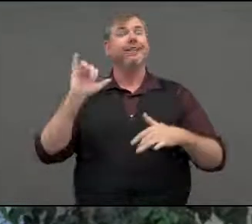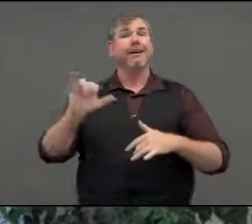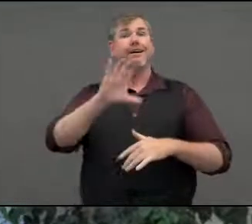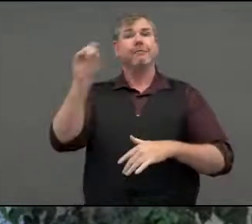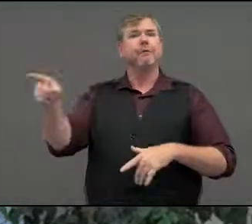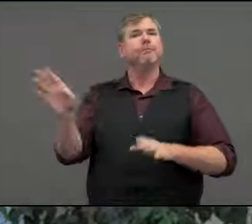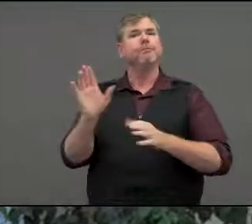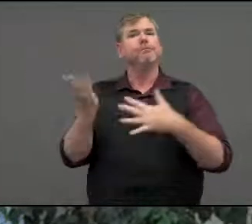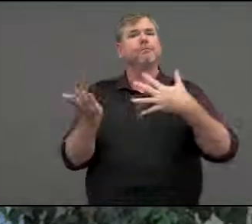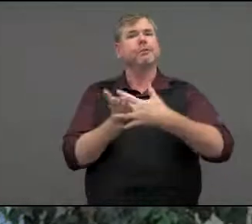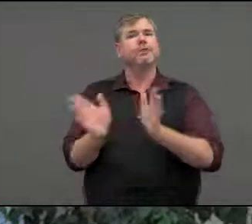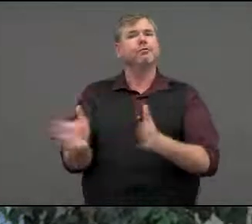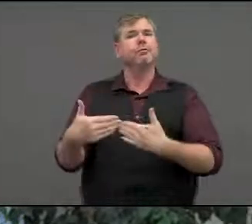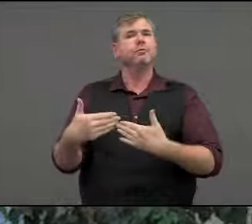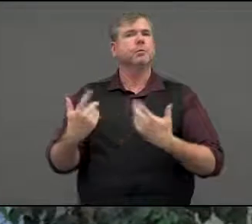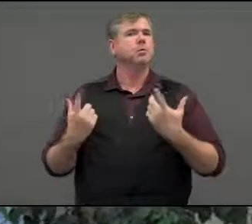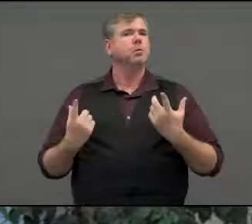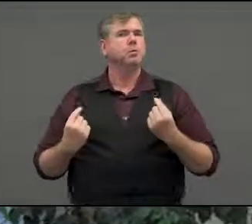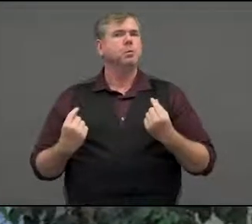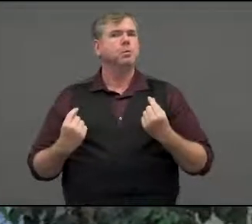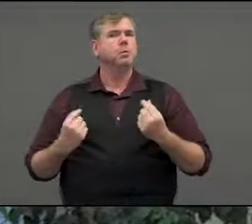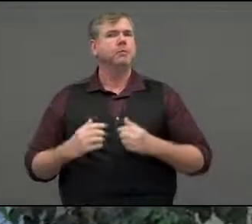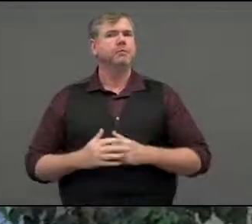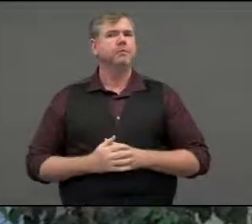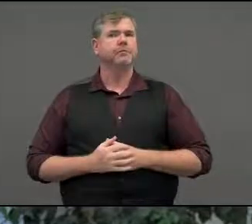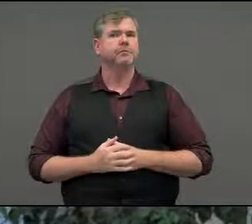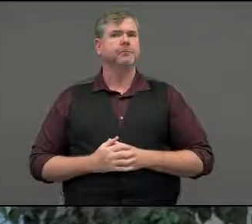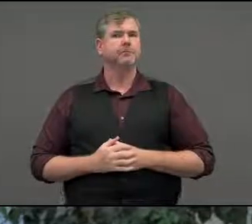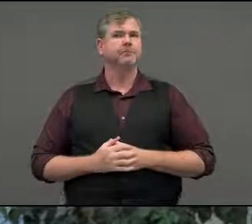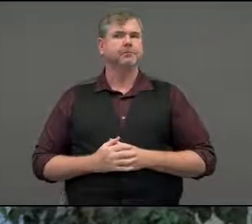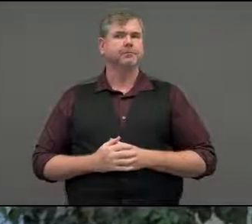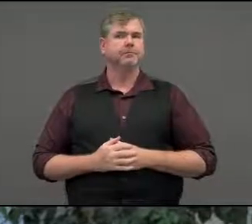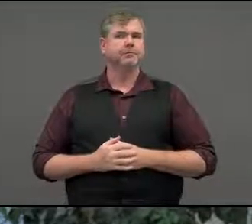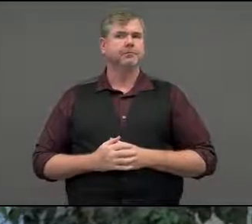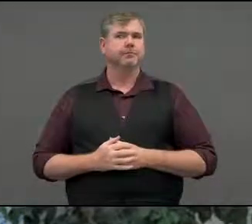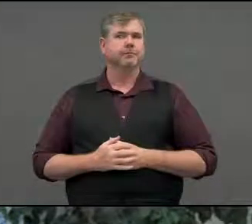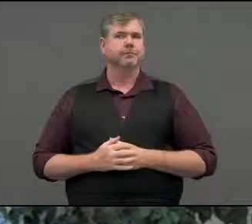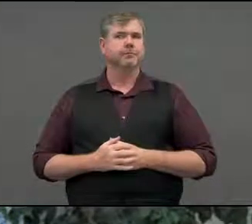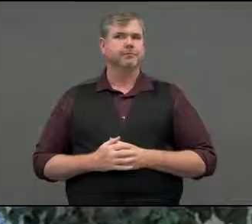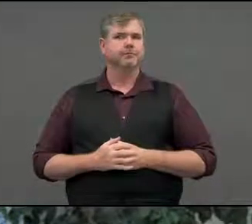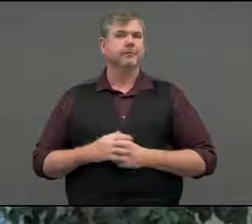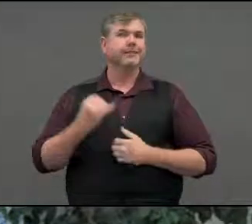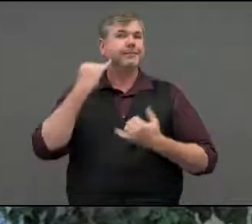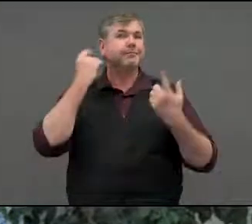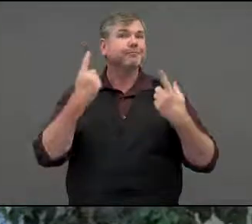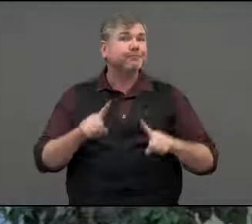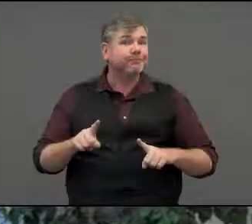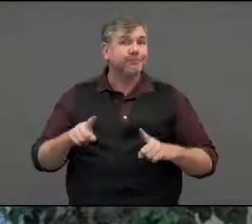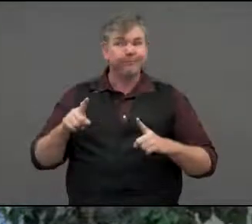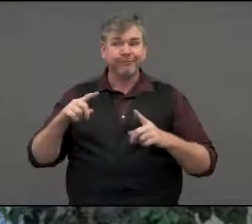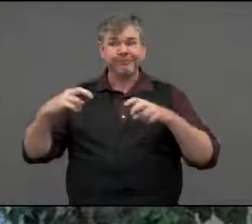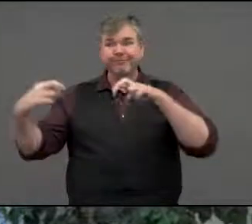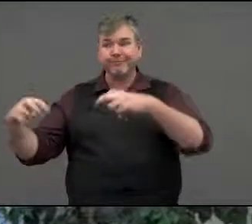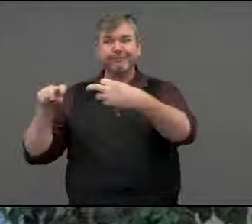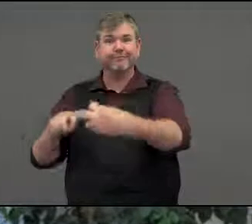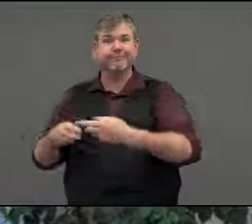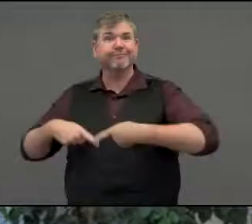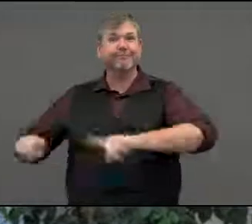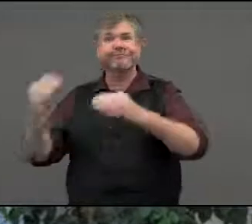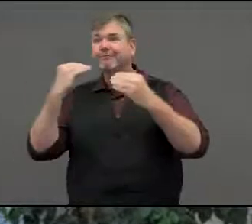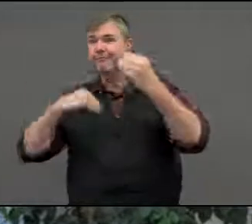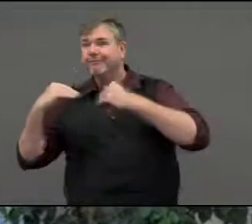workplace spread of COVID is in the break rooms where people are eating lunch, maybe letting their guard down a little bit around